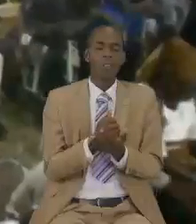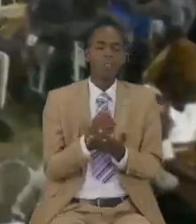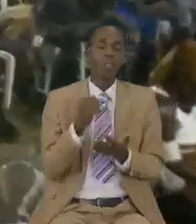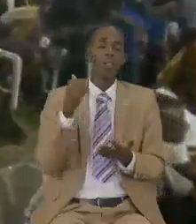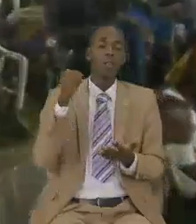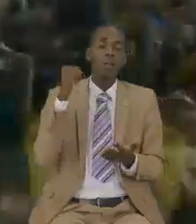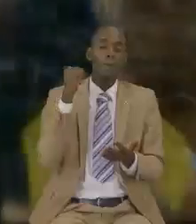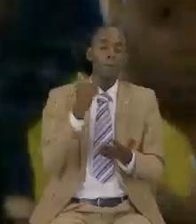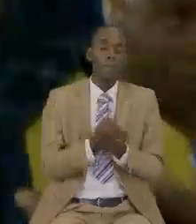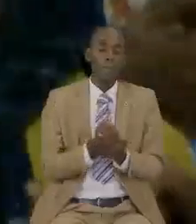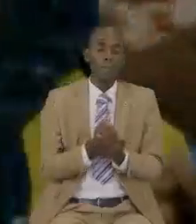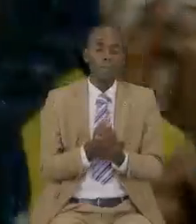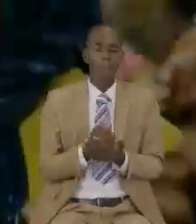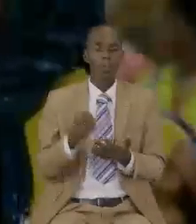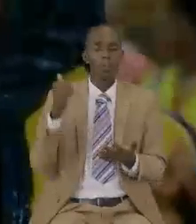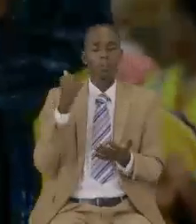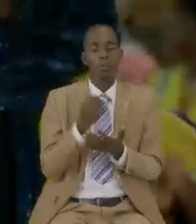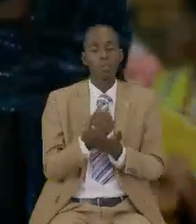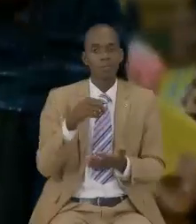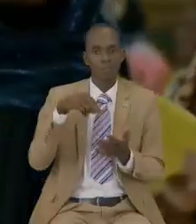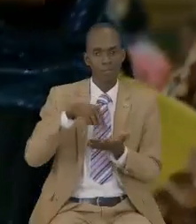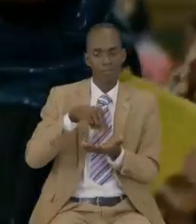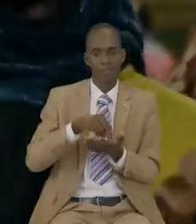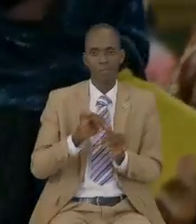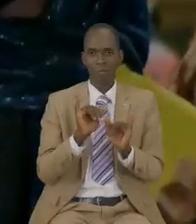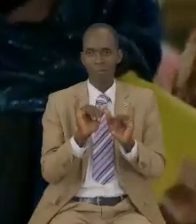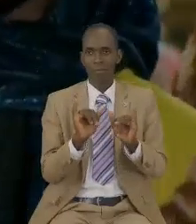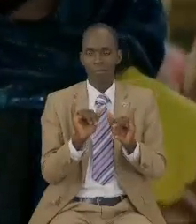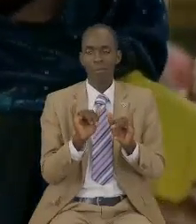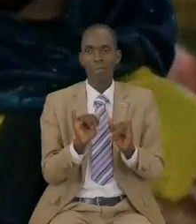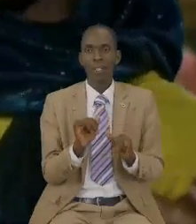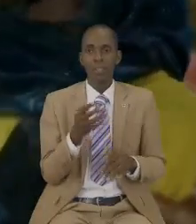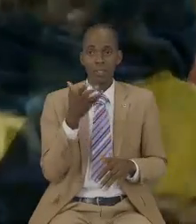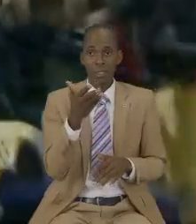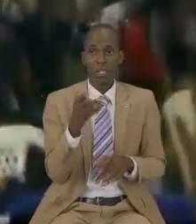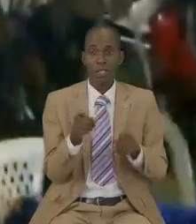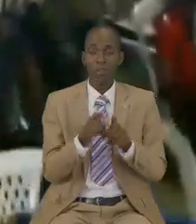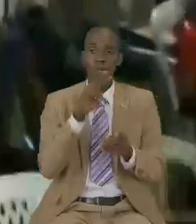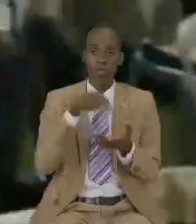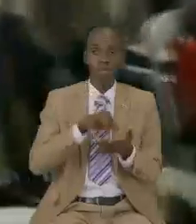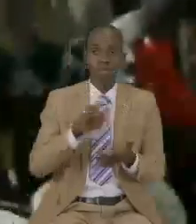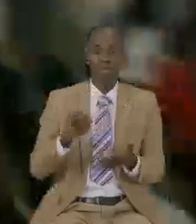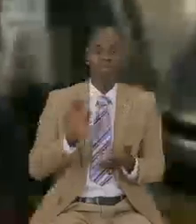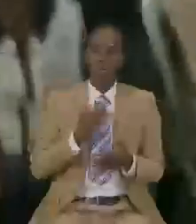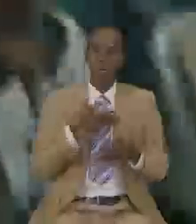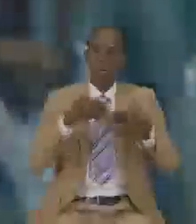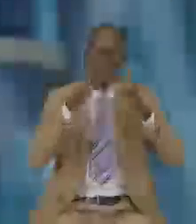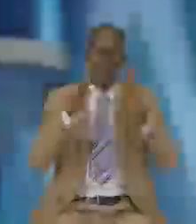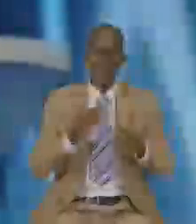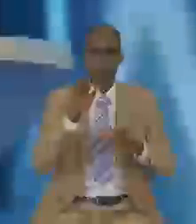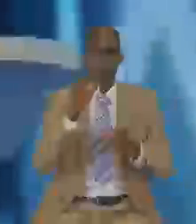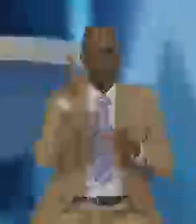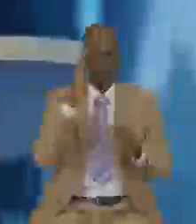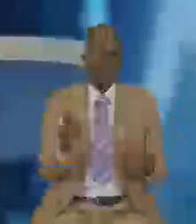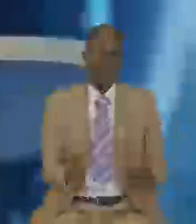Amen. Keep on standing. Our counselors are there. They will attend to you very quickly and briefly. And